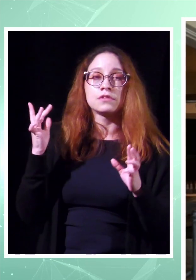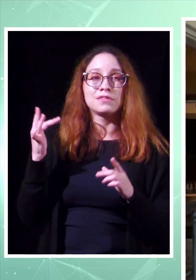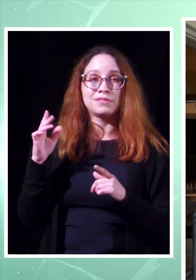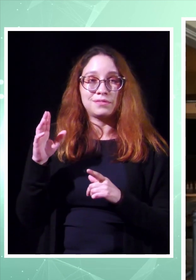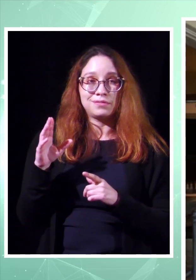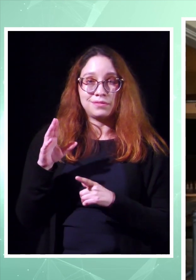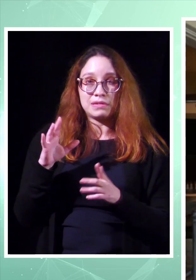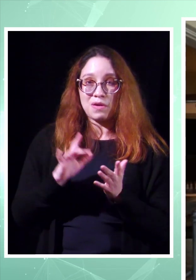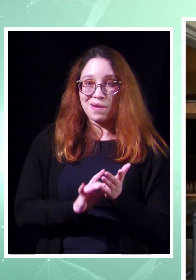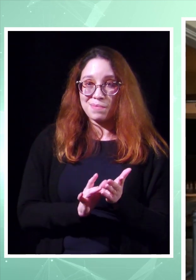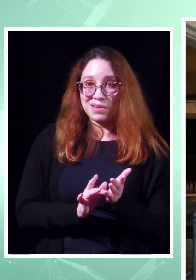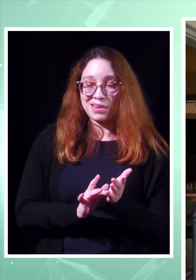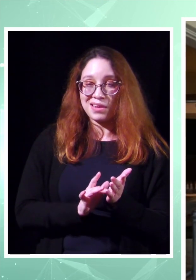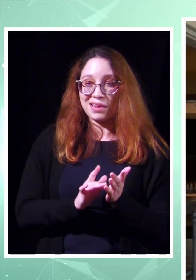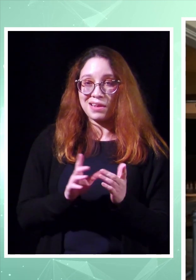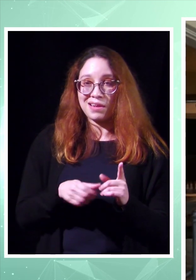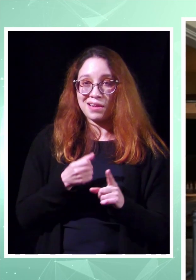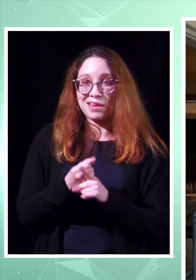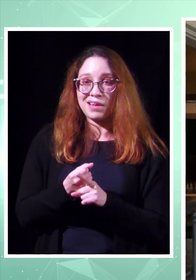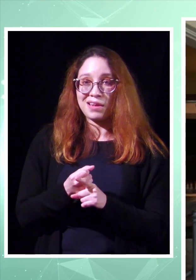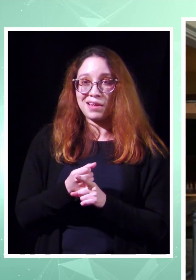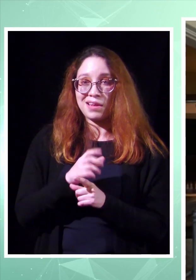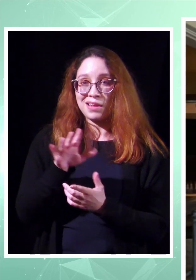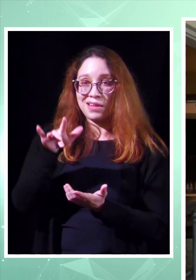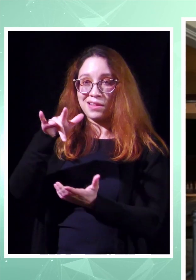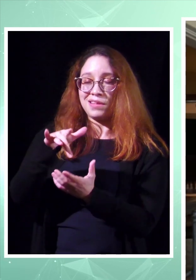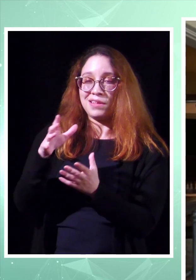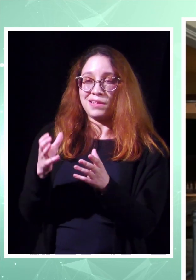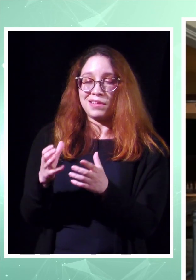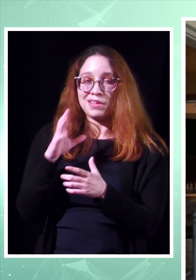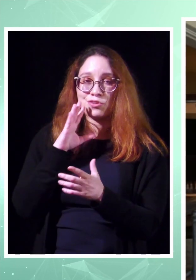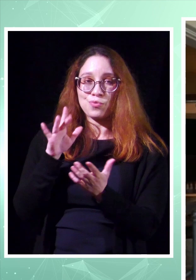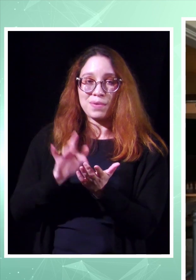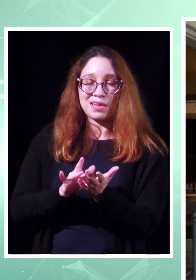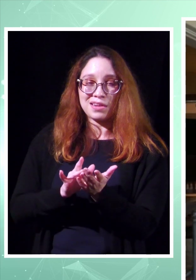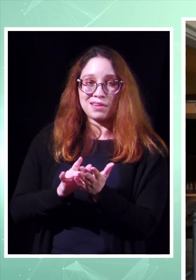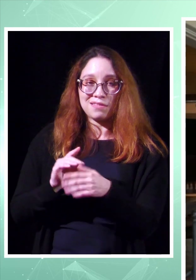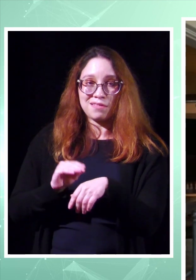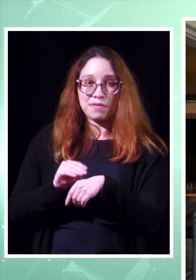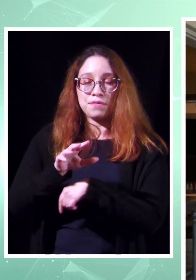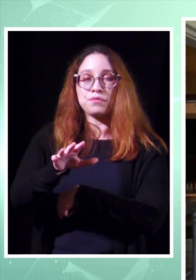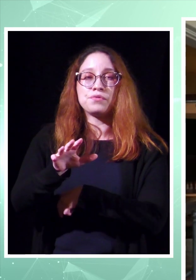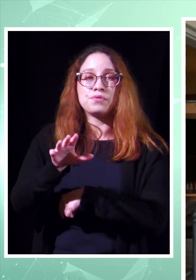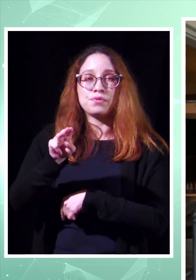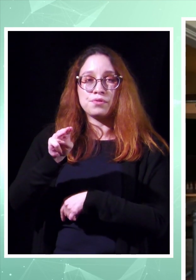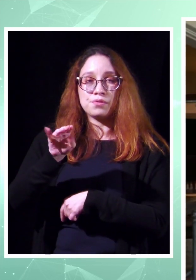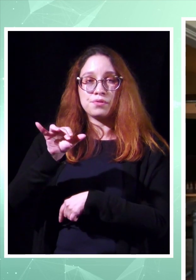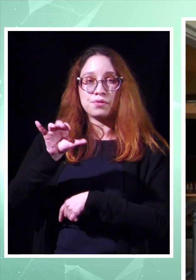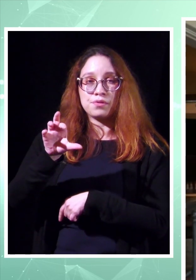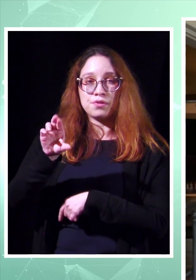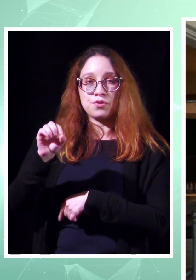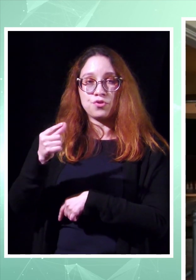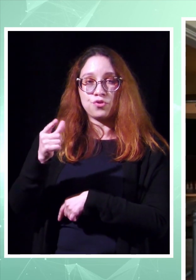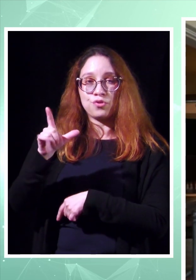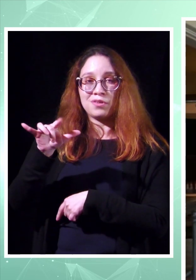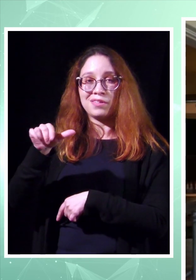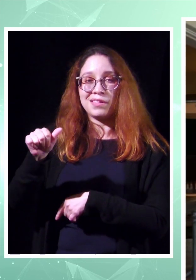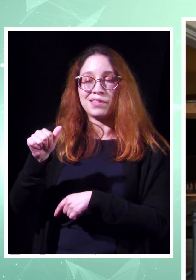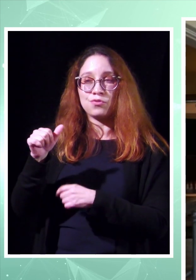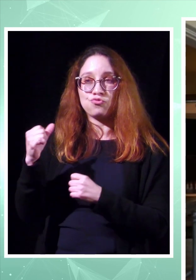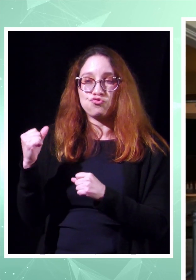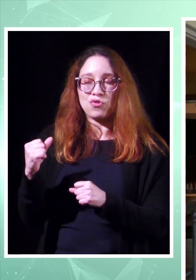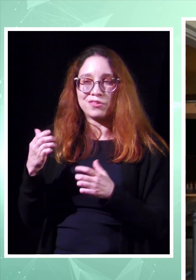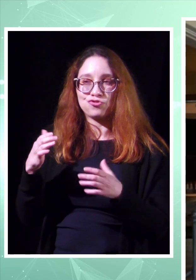these medicines impact the central compartment and because these medicines impact microglia, that we have a